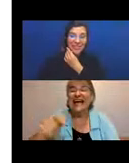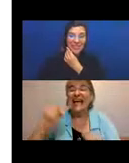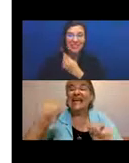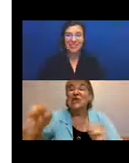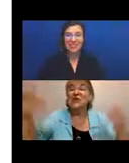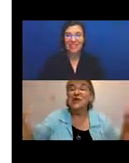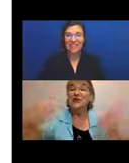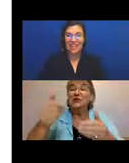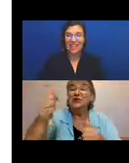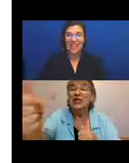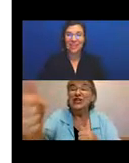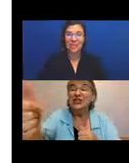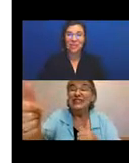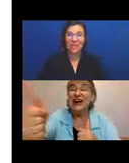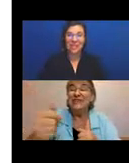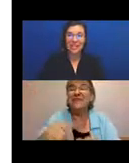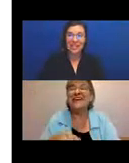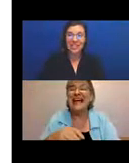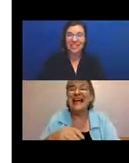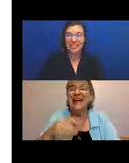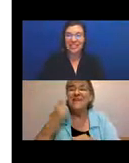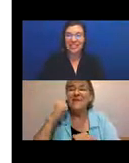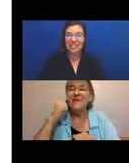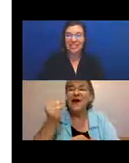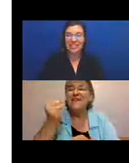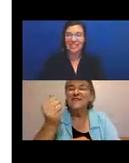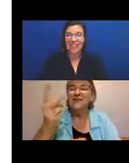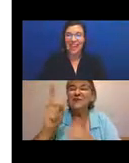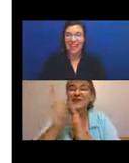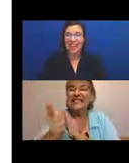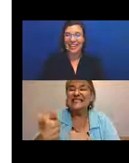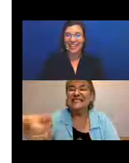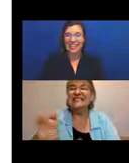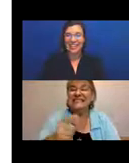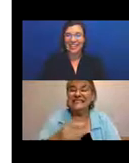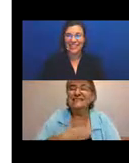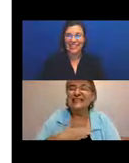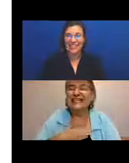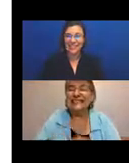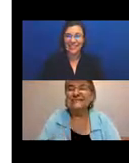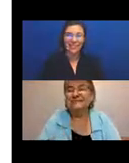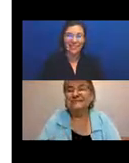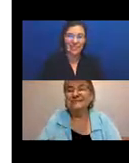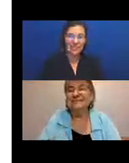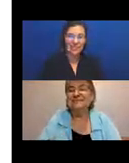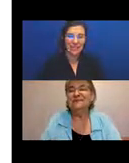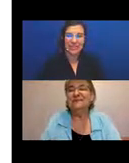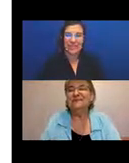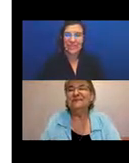Hi there. Can you introduce yourself? Hi, good morning. For a few minutes, please.